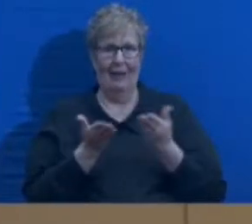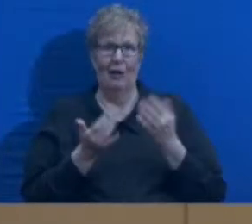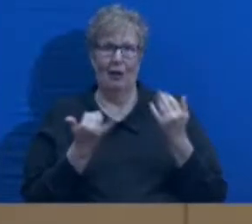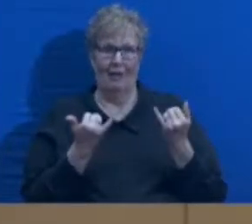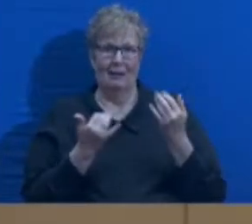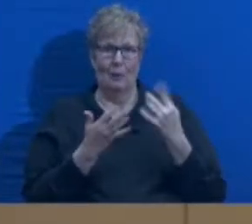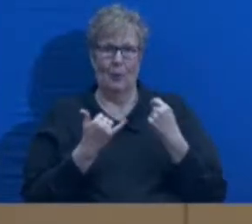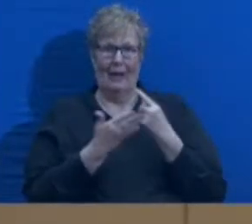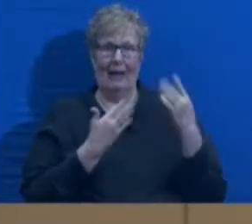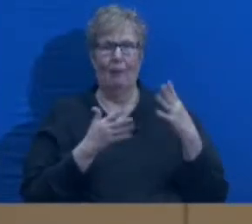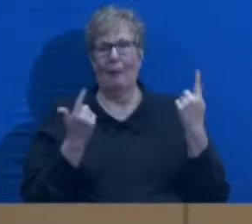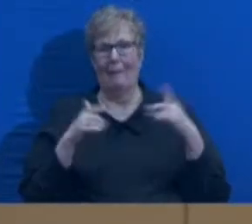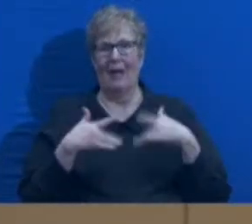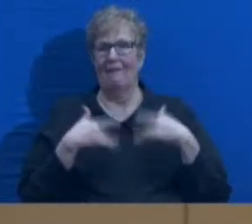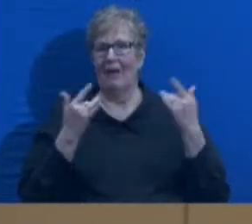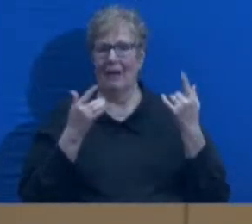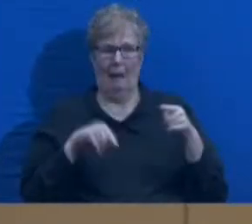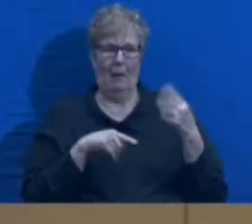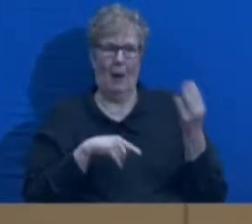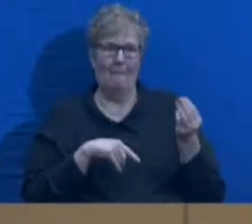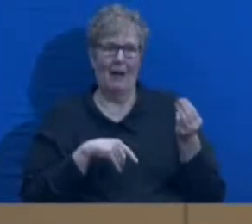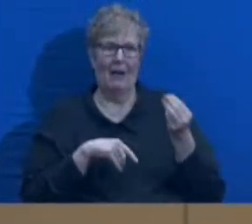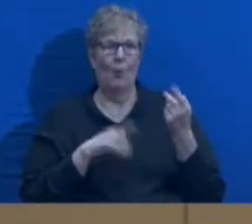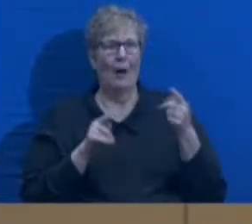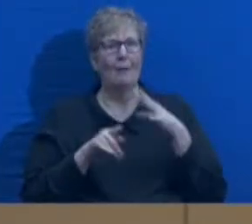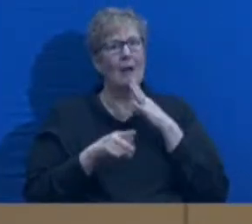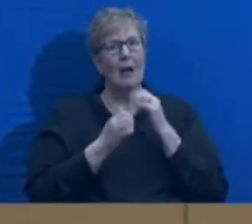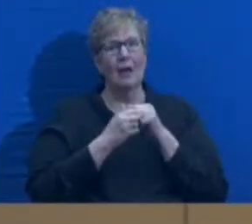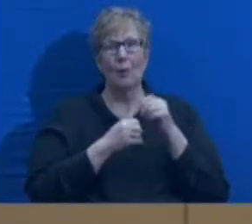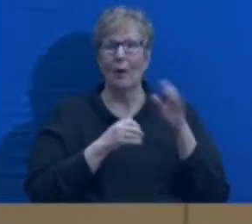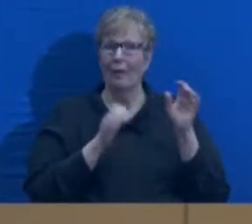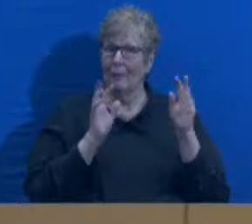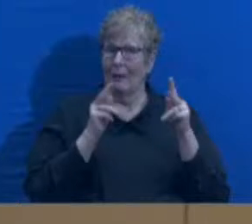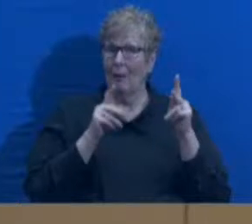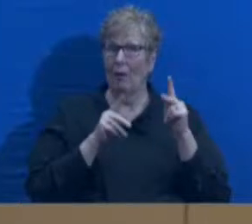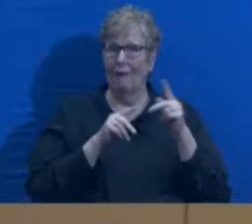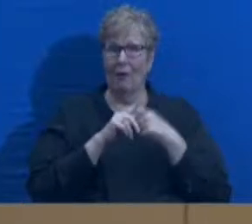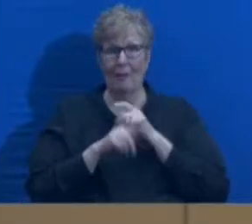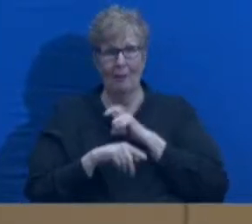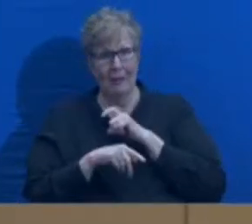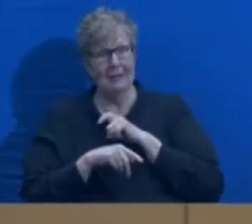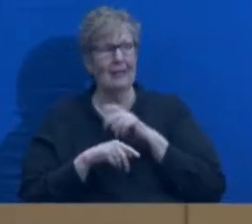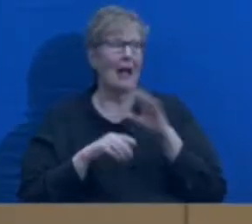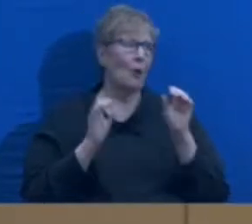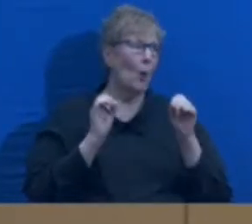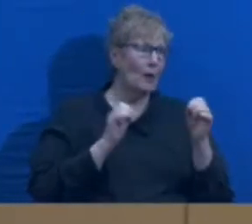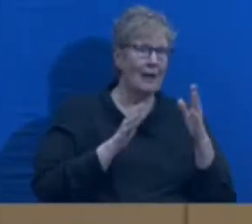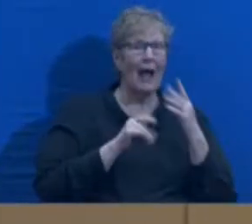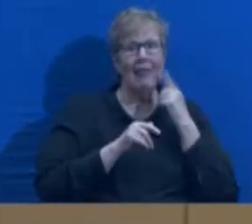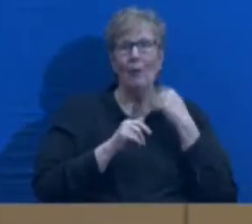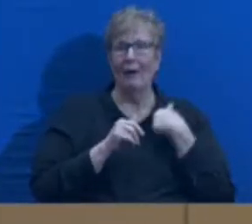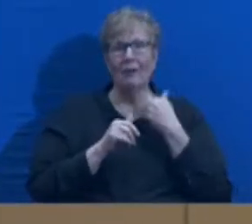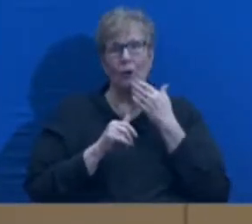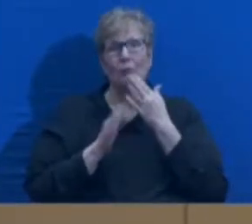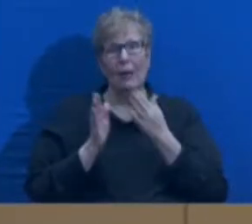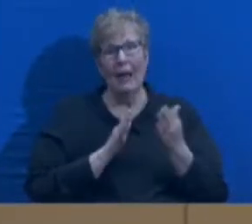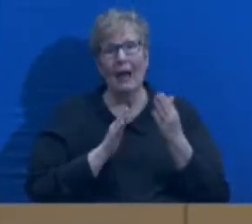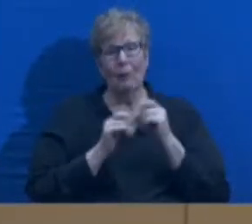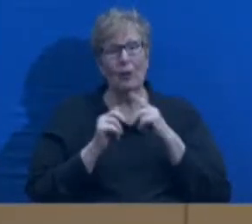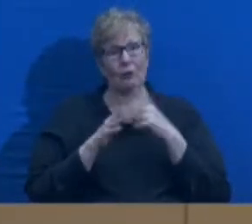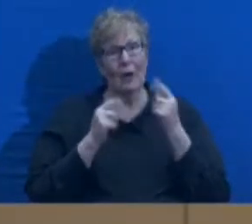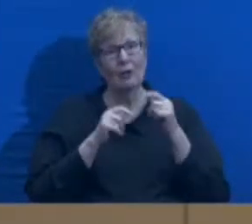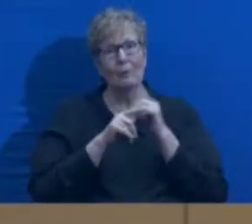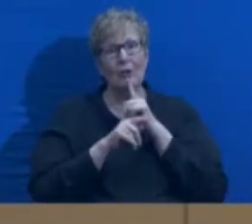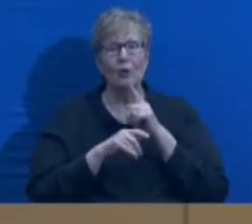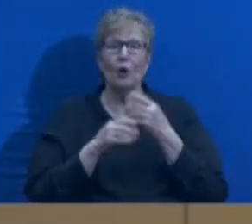event on Monday. In talking with the organizers in public health and law enforcement, I believe we have a good plan and are doing everything we can to ensure